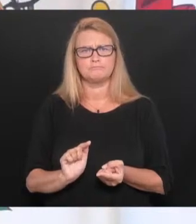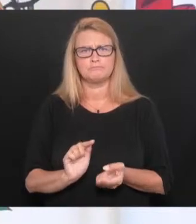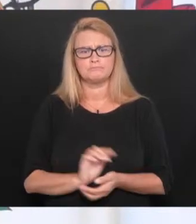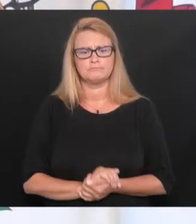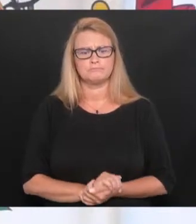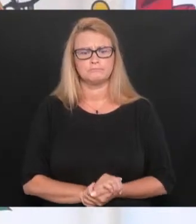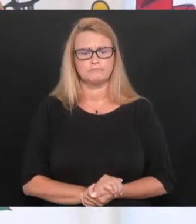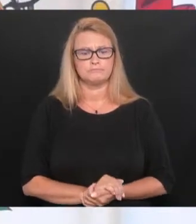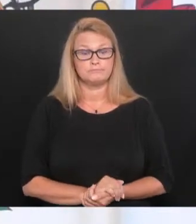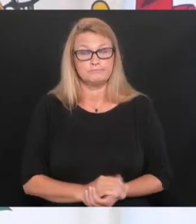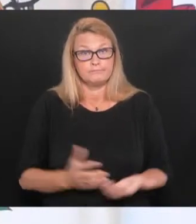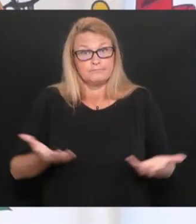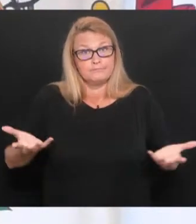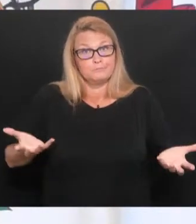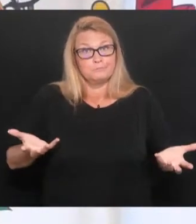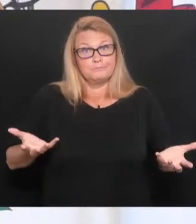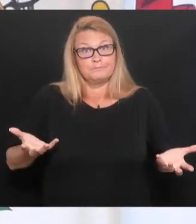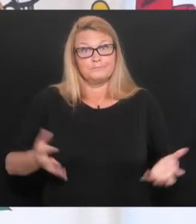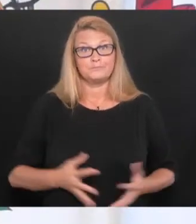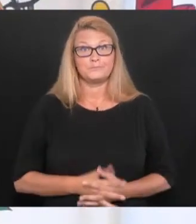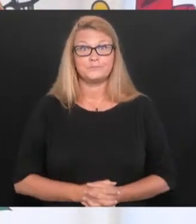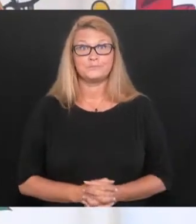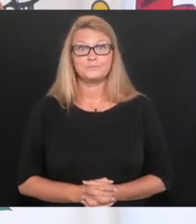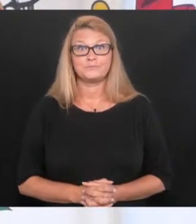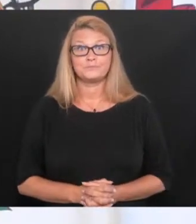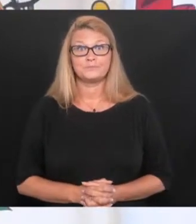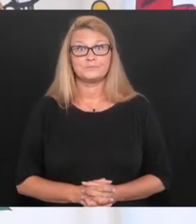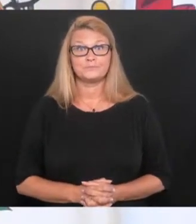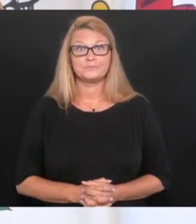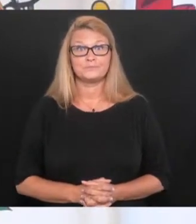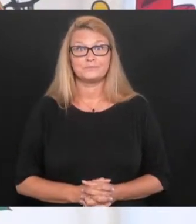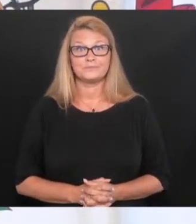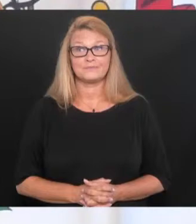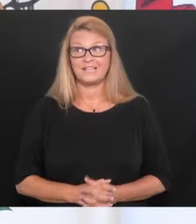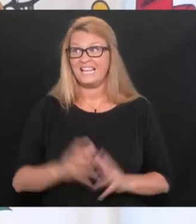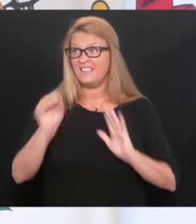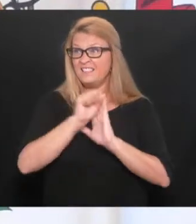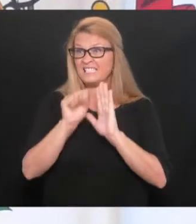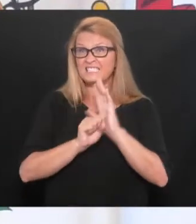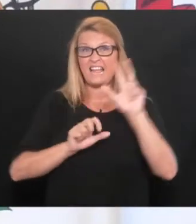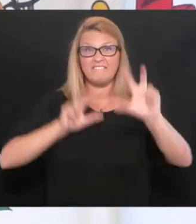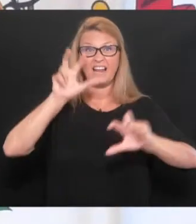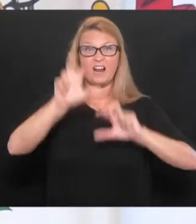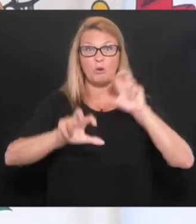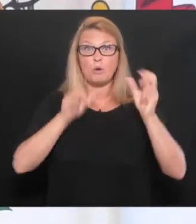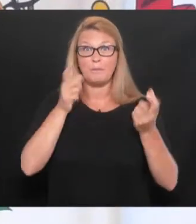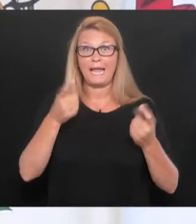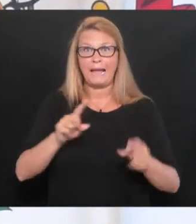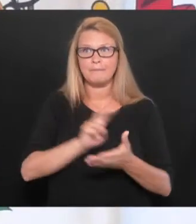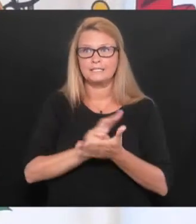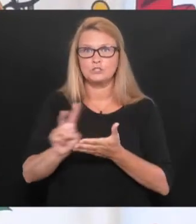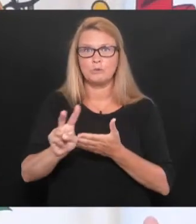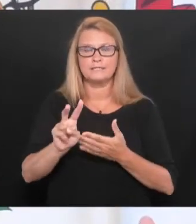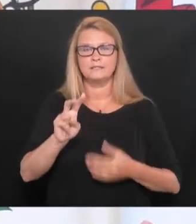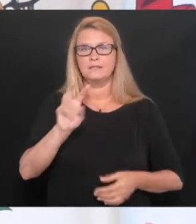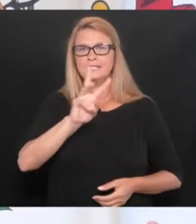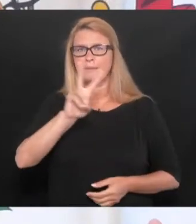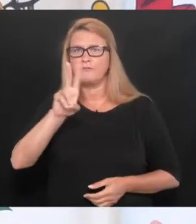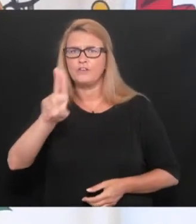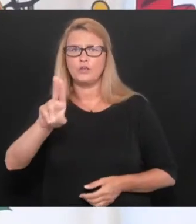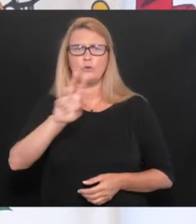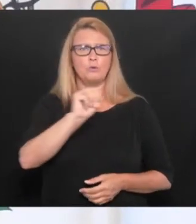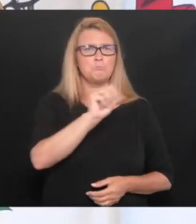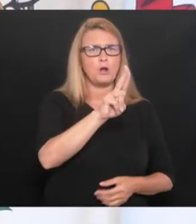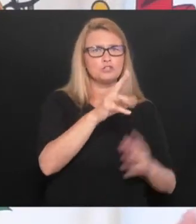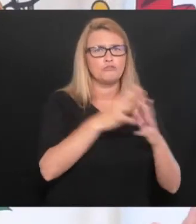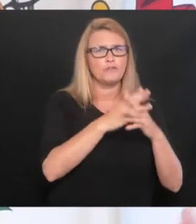For crying out loud. The state fair is going to be here in 2 weeks. WVU football game or Marshall football